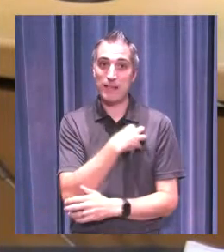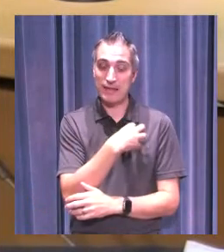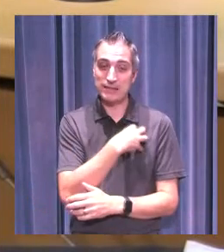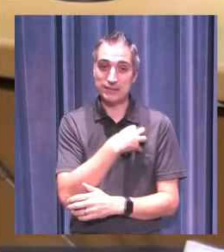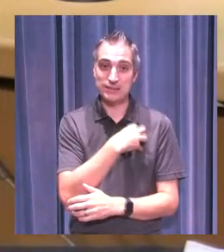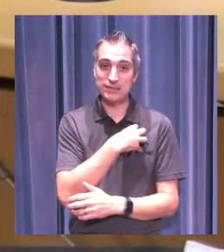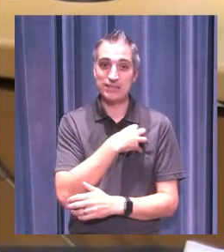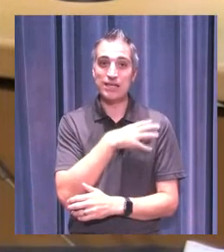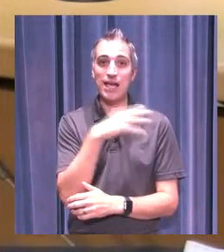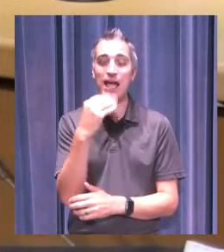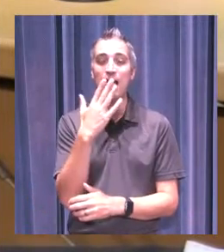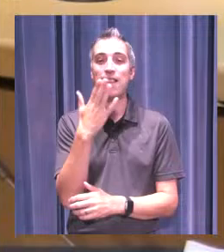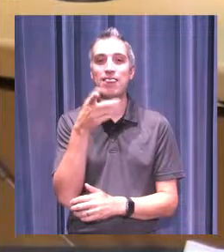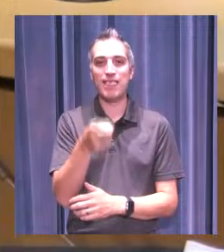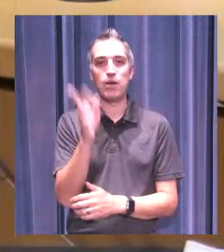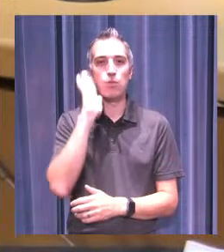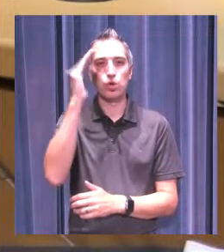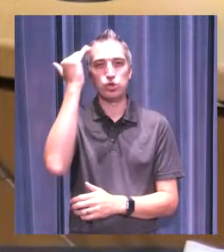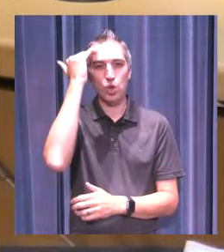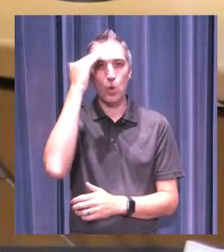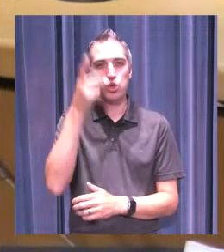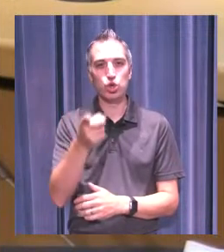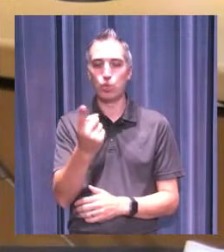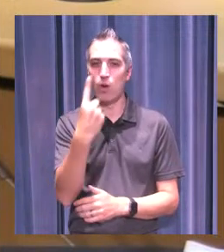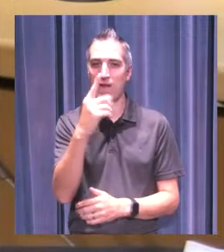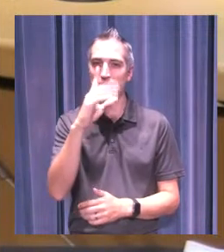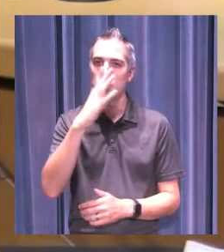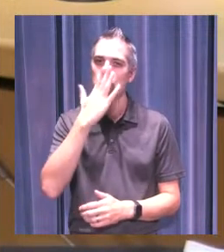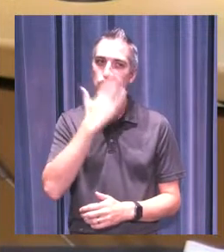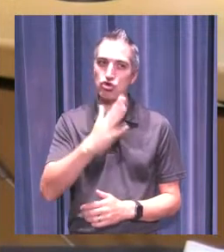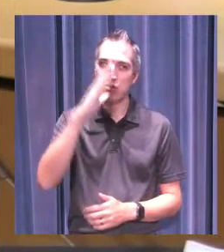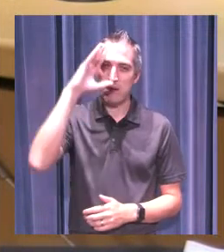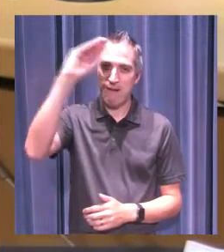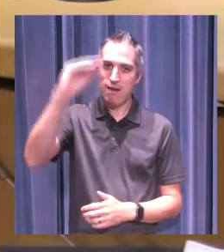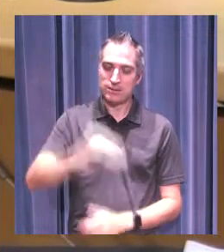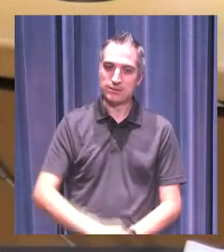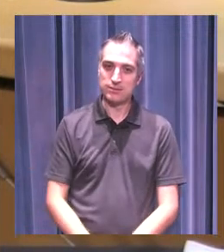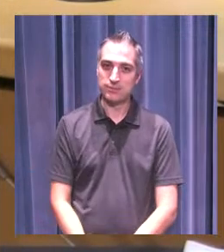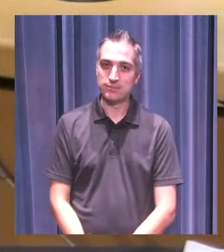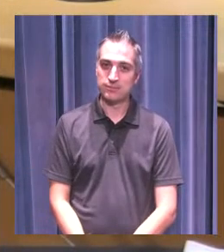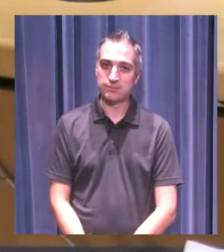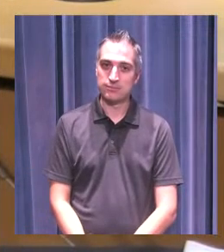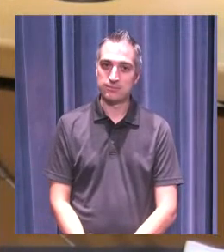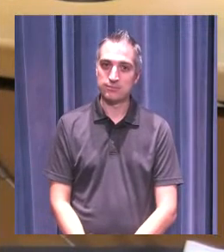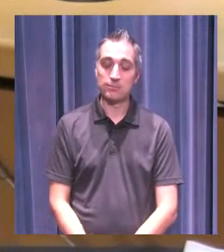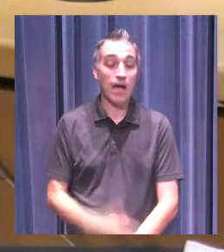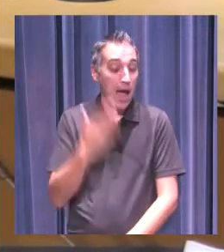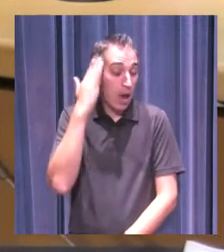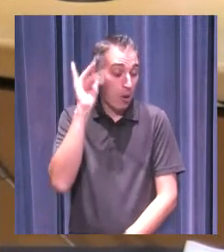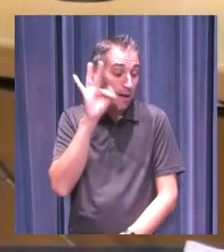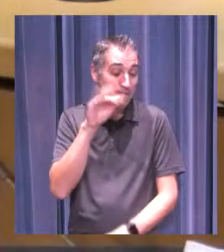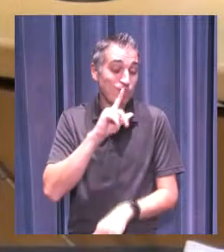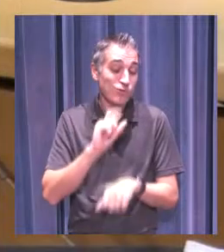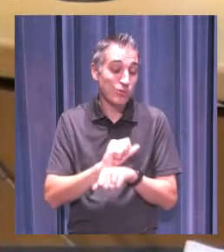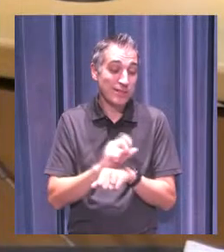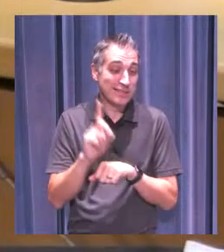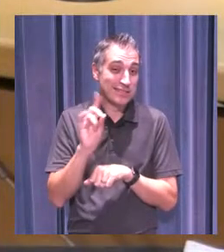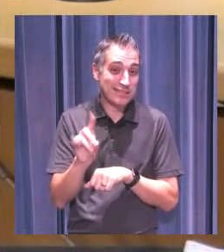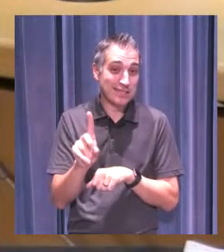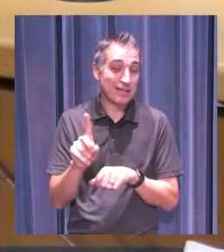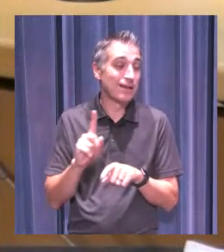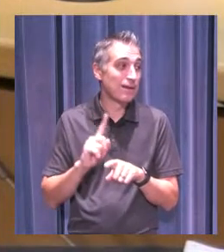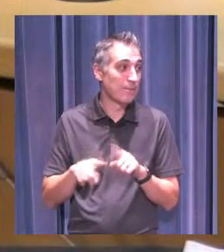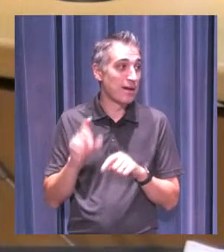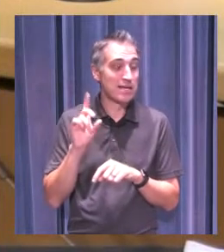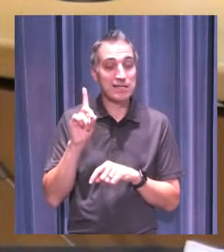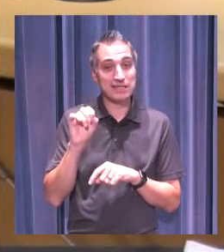officer, and they will know you're one of the good guys. I don't know that any of them have ever had to do it, but